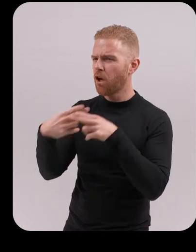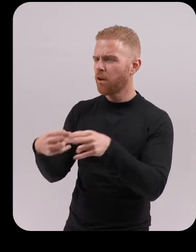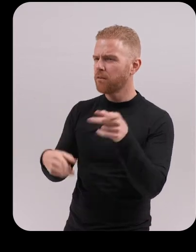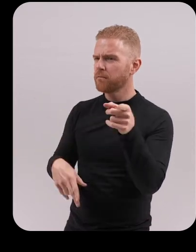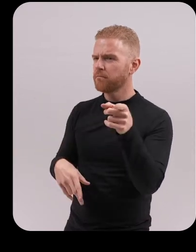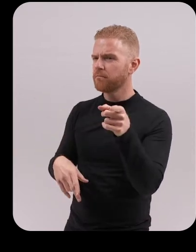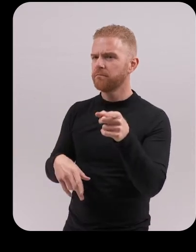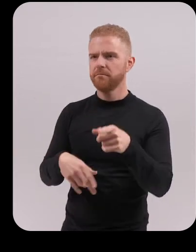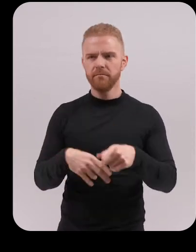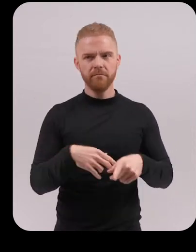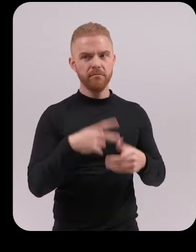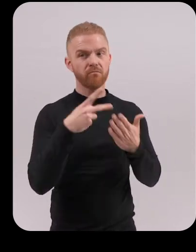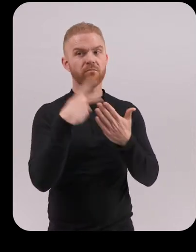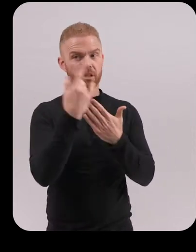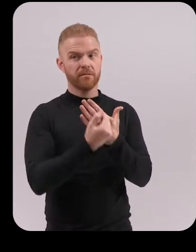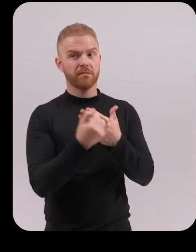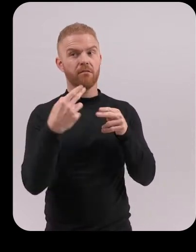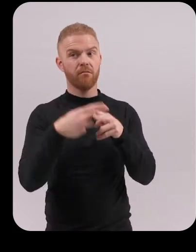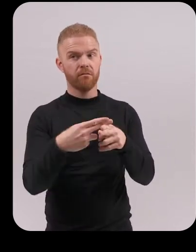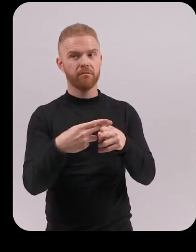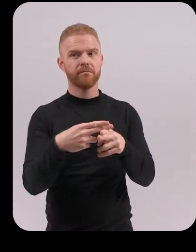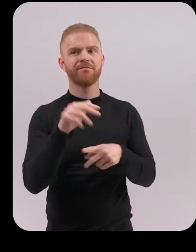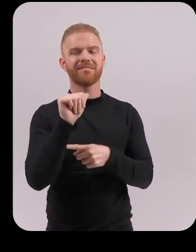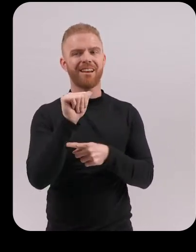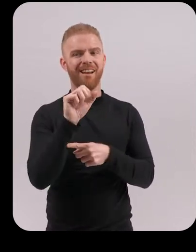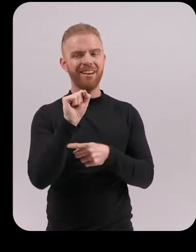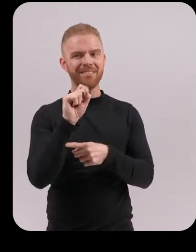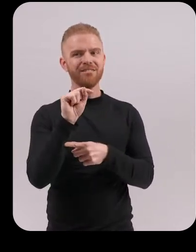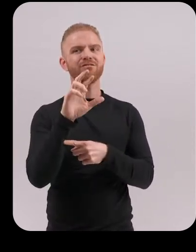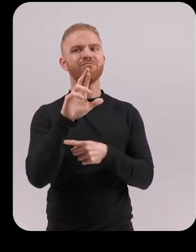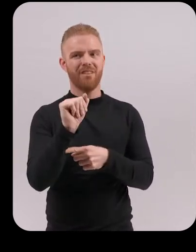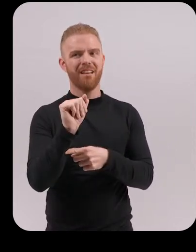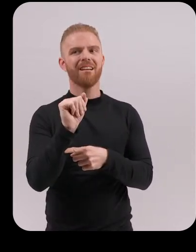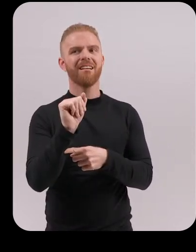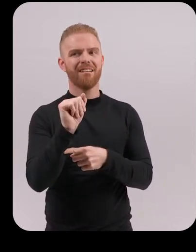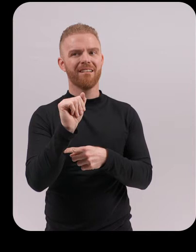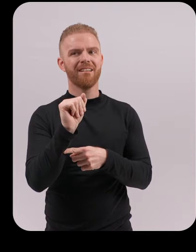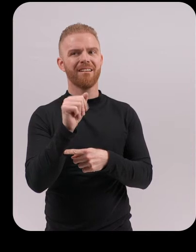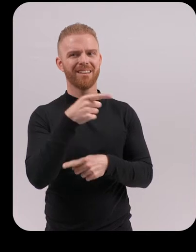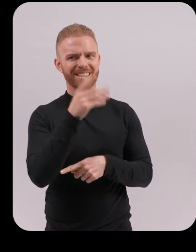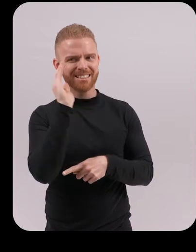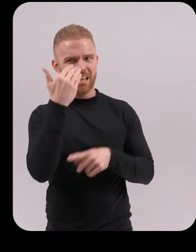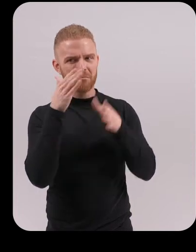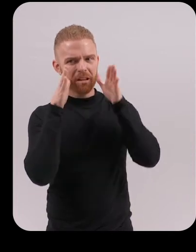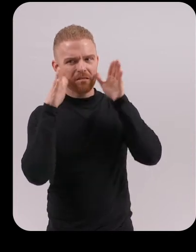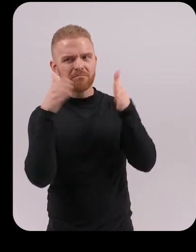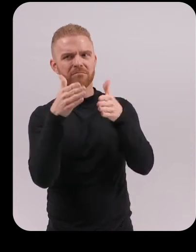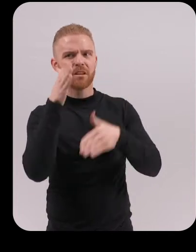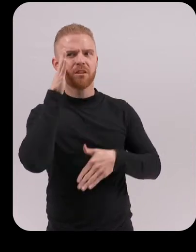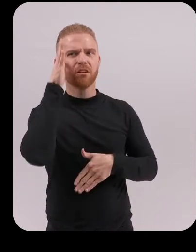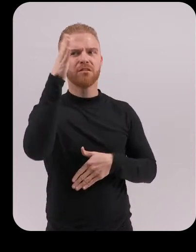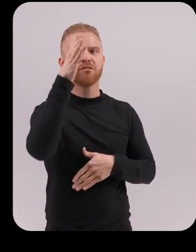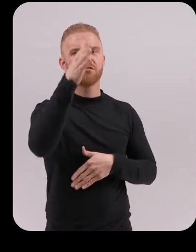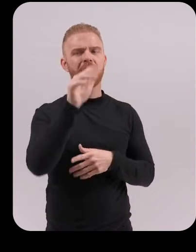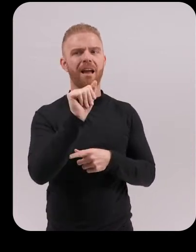They are calling that project Project Astra. It looks to focus on the future of AI assistants.